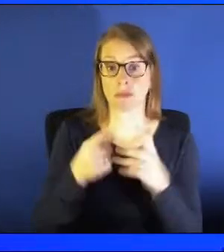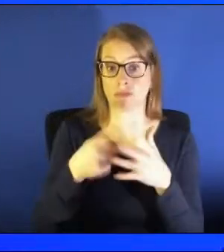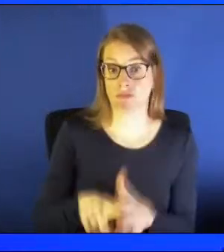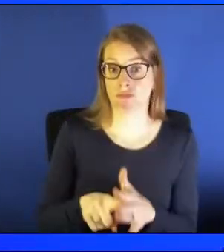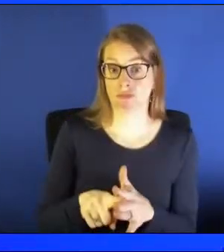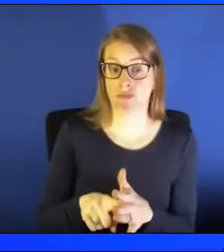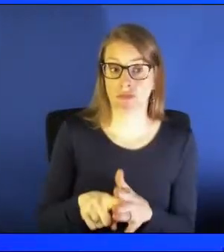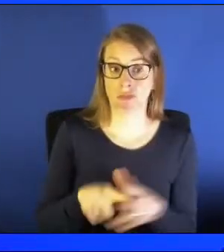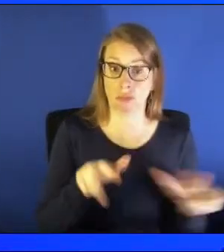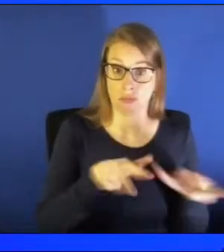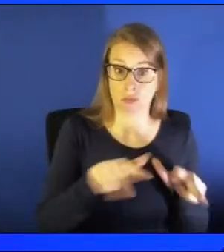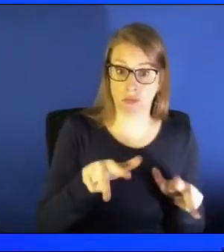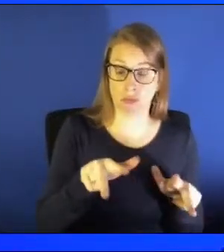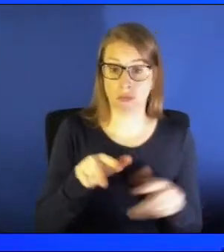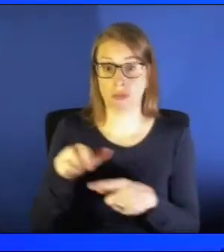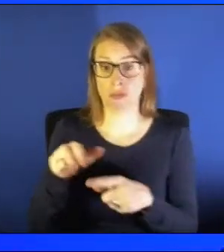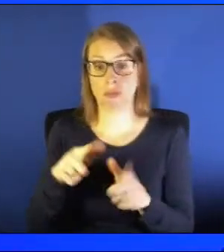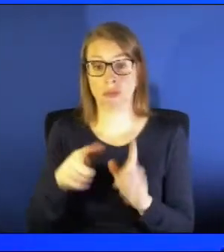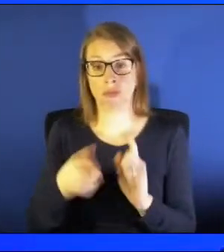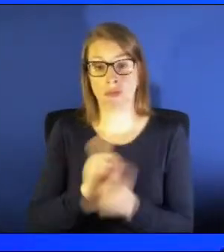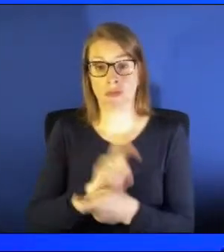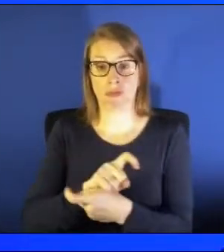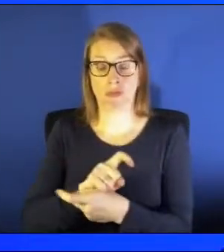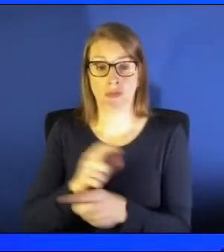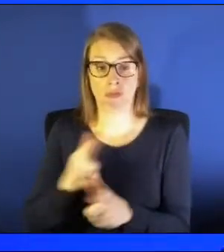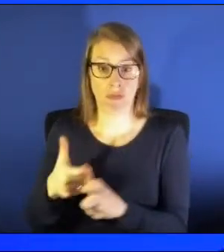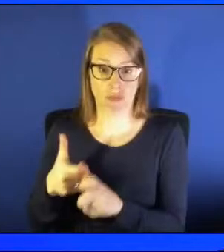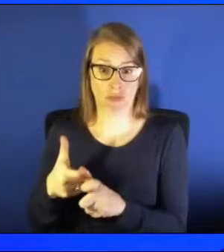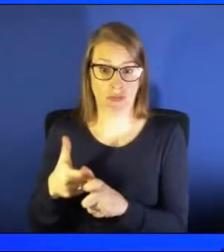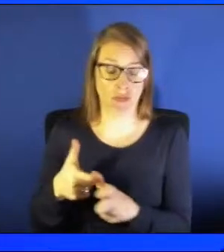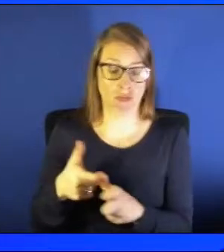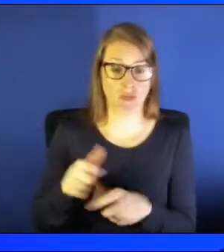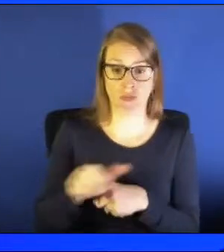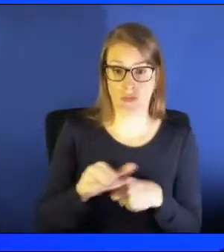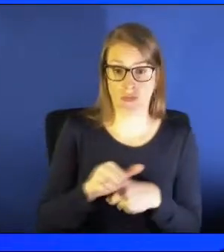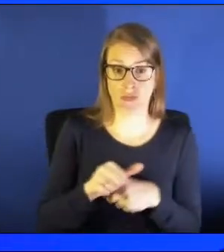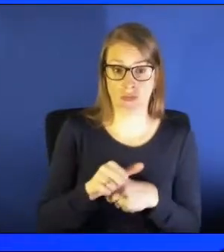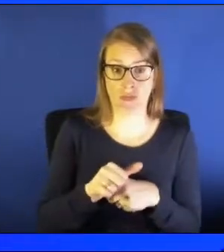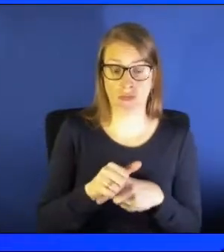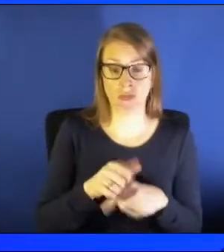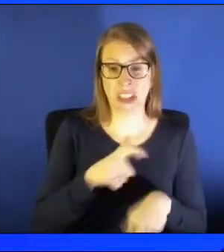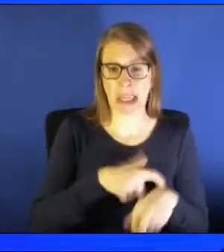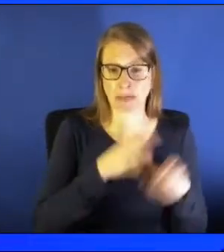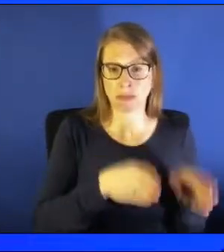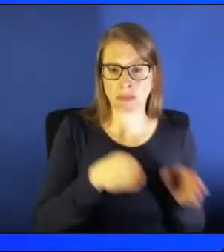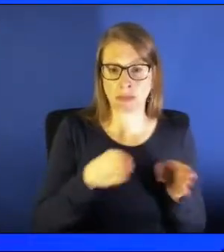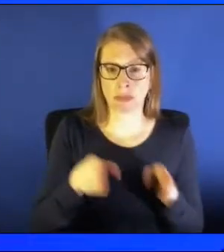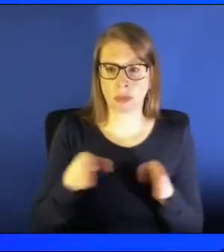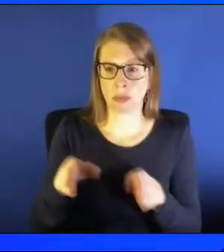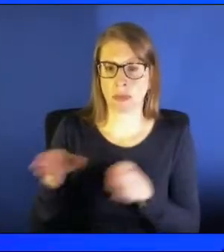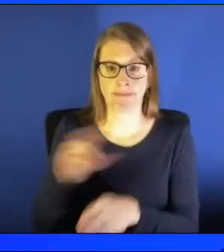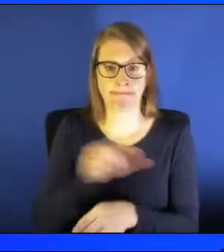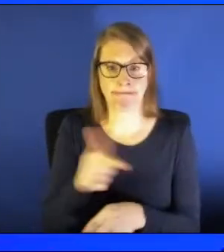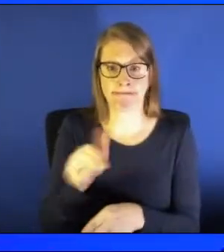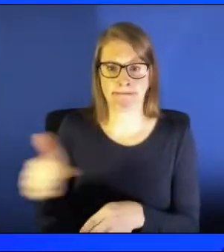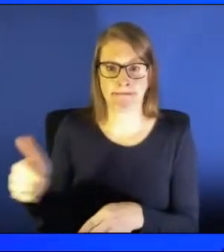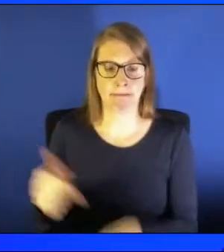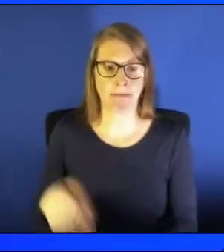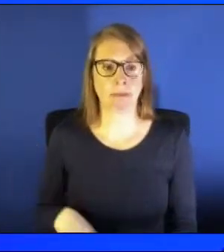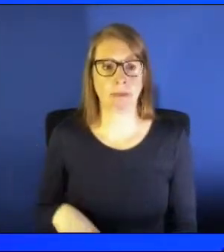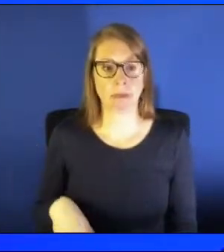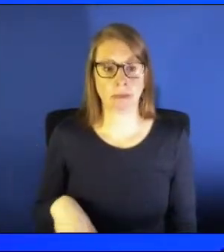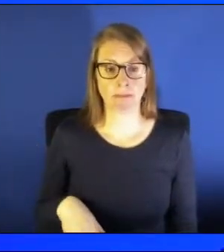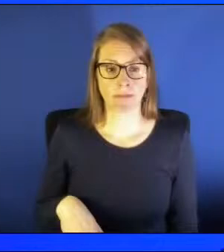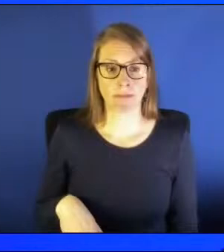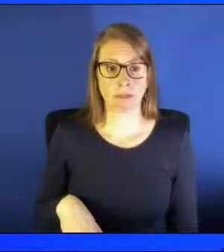to run transition, running intervals, especially if you've never run before. There's a mantra we have in sports medicine of you don't